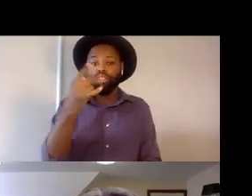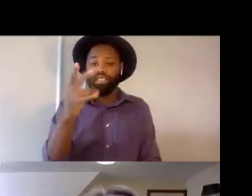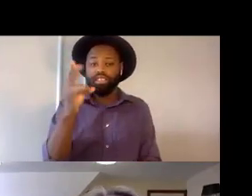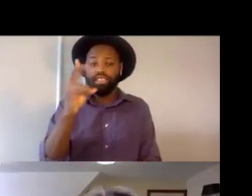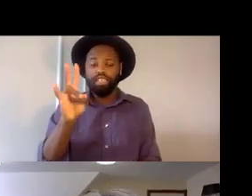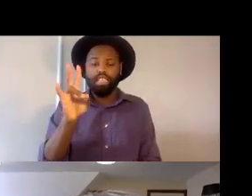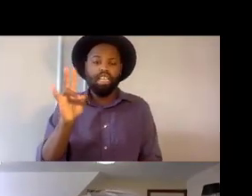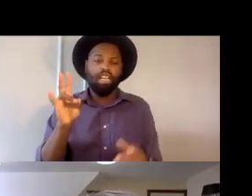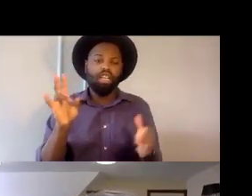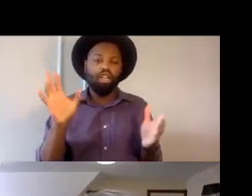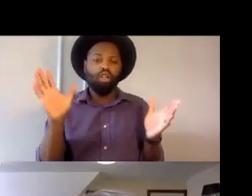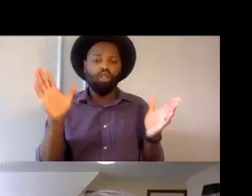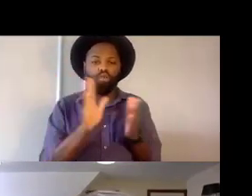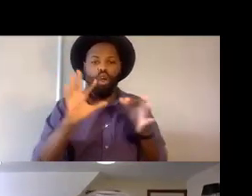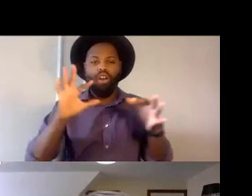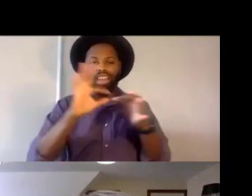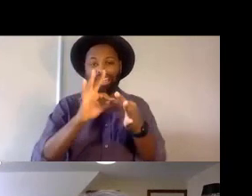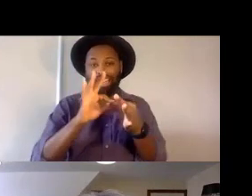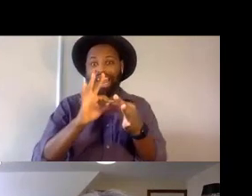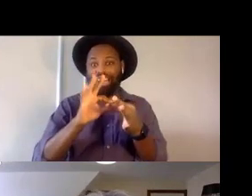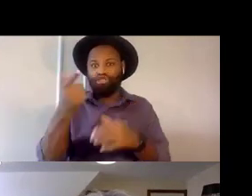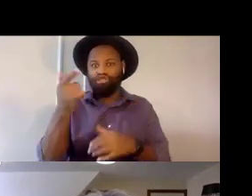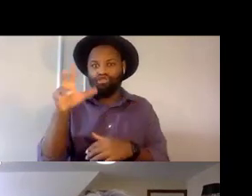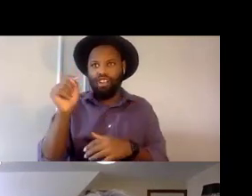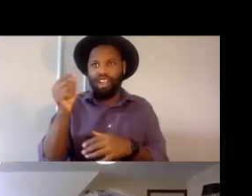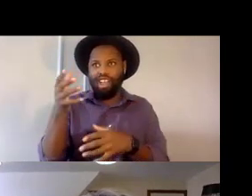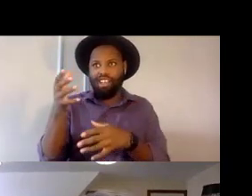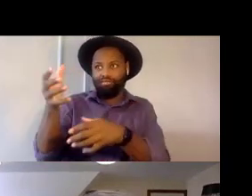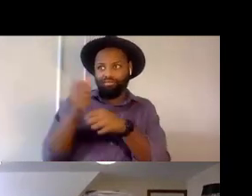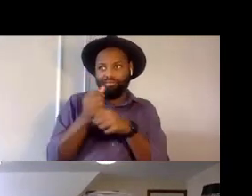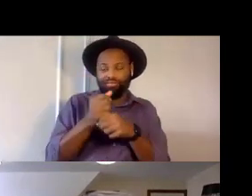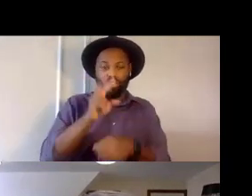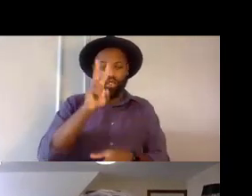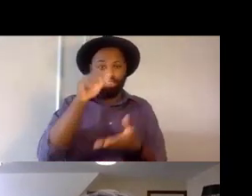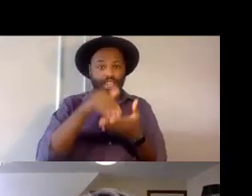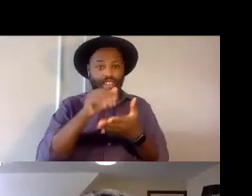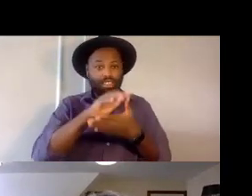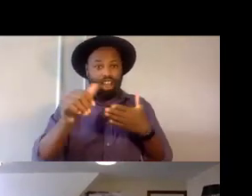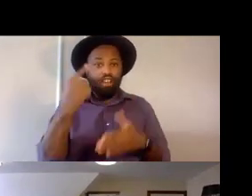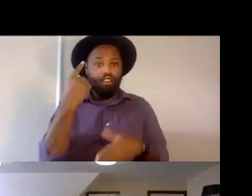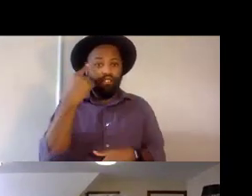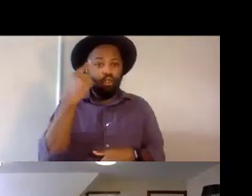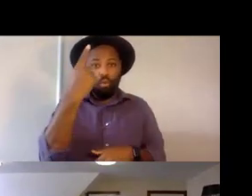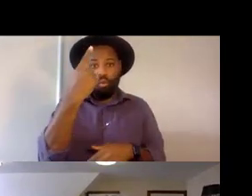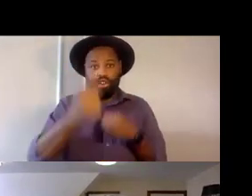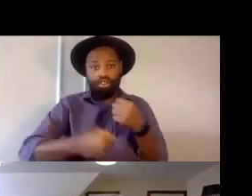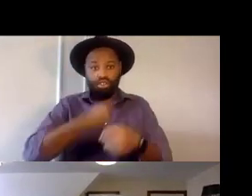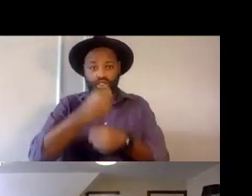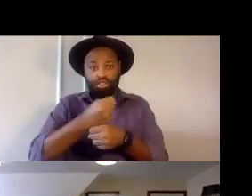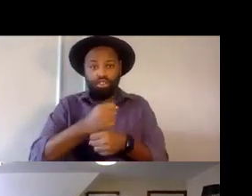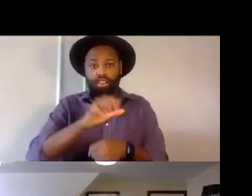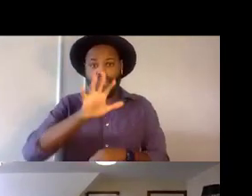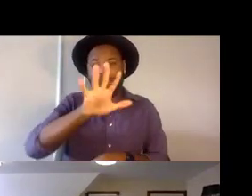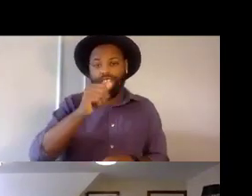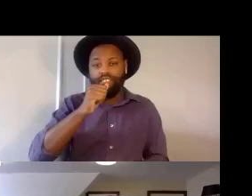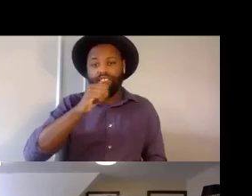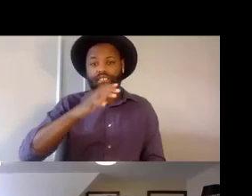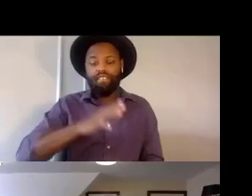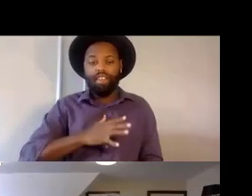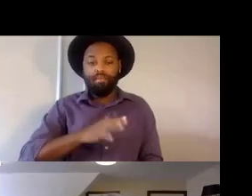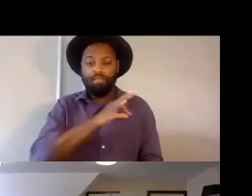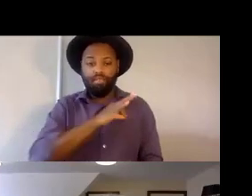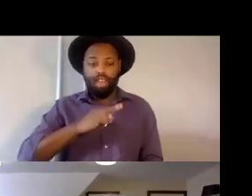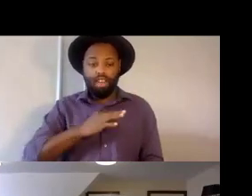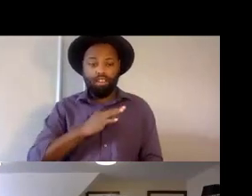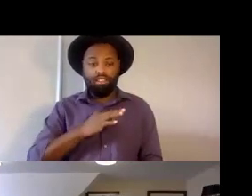Connect grant that we were awarded. It was $2,000 for 1 year. 5 female faculty and I met